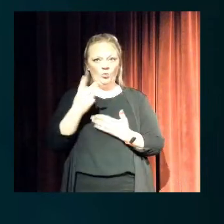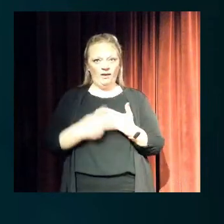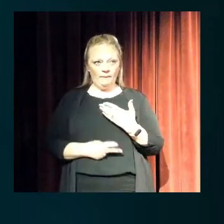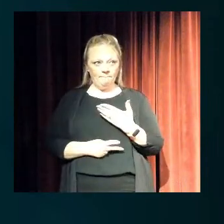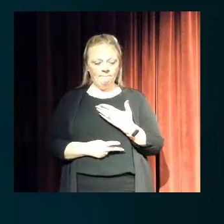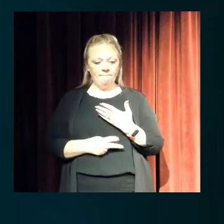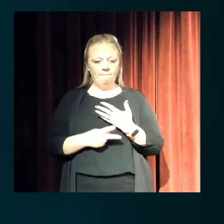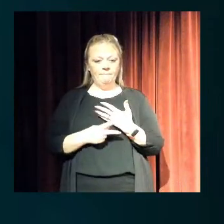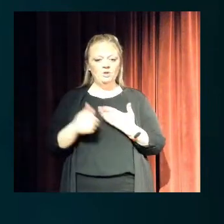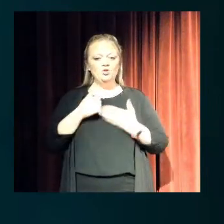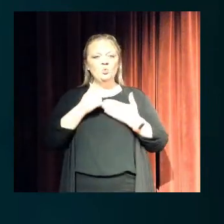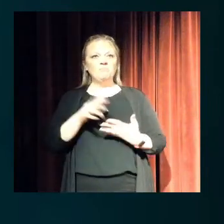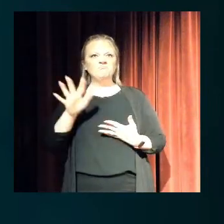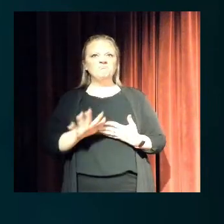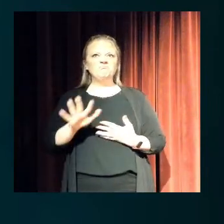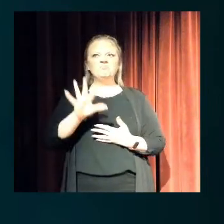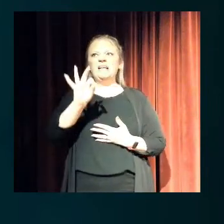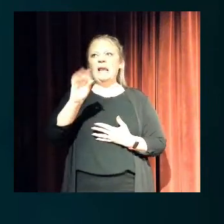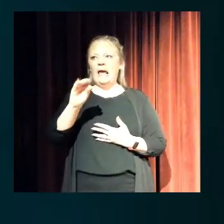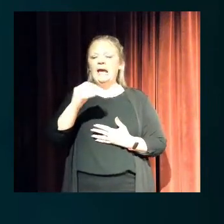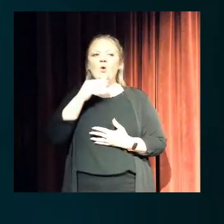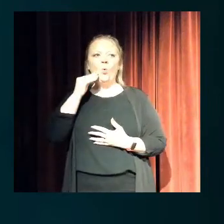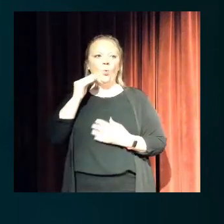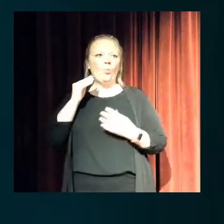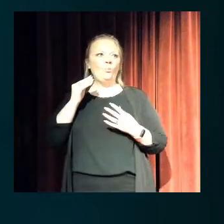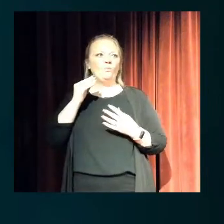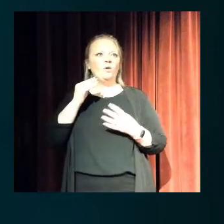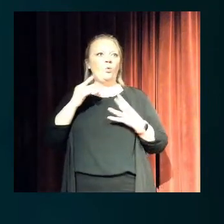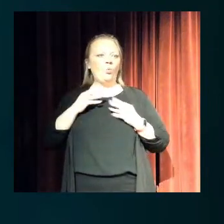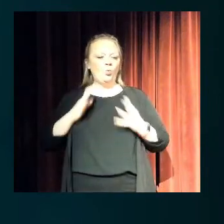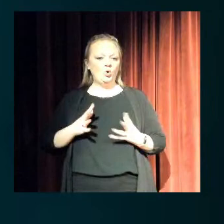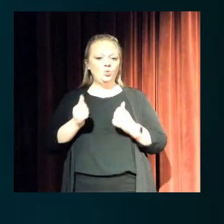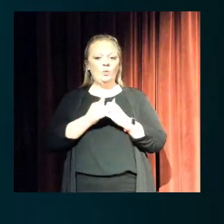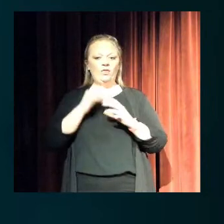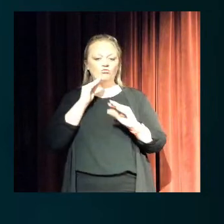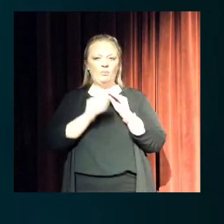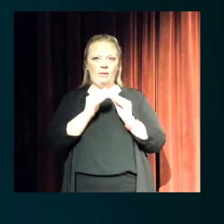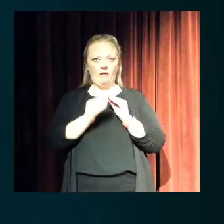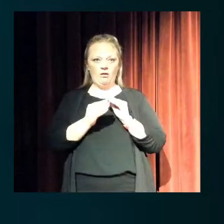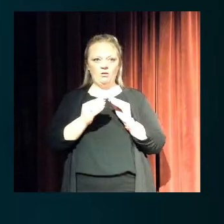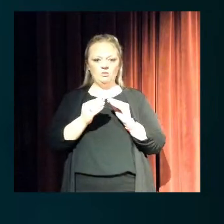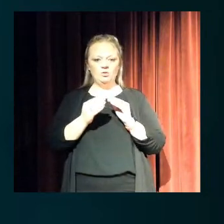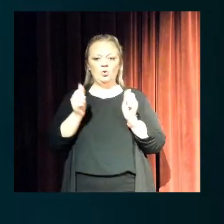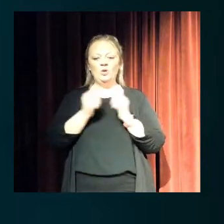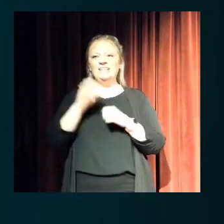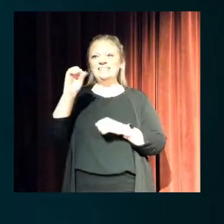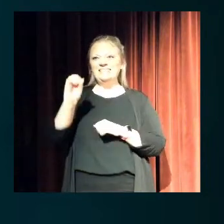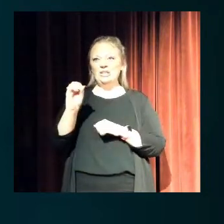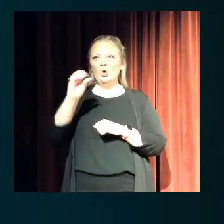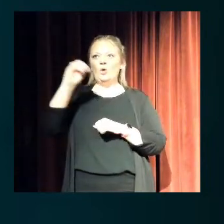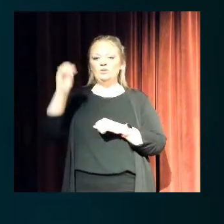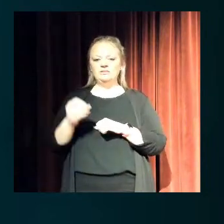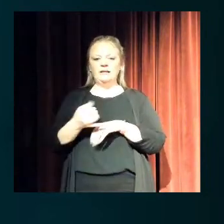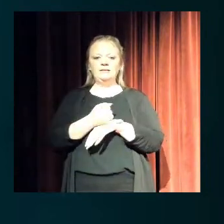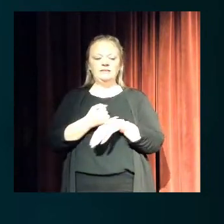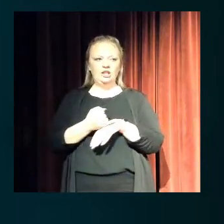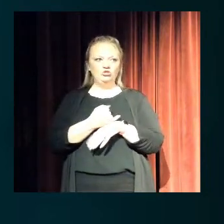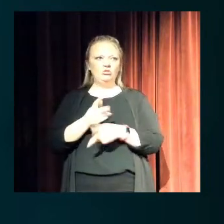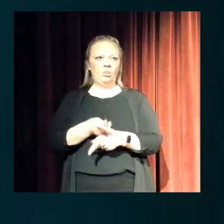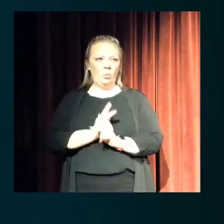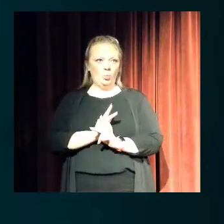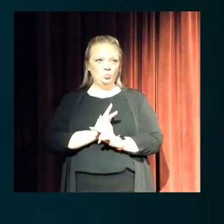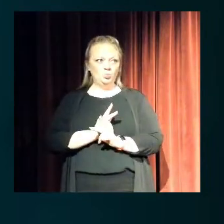program to assist approximately 90 homeowners with home repairs through 0% interest rate deferred